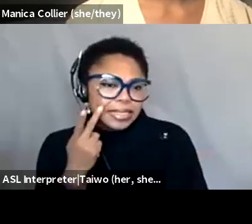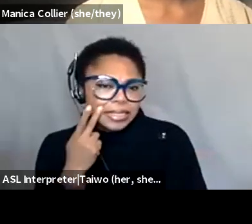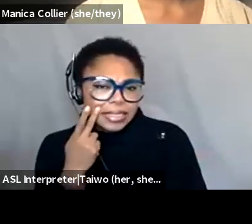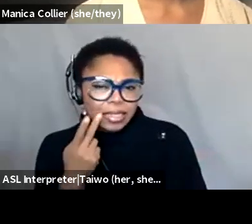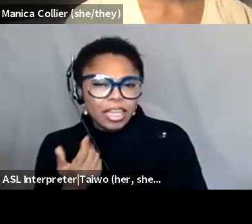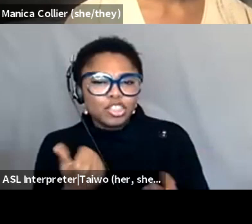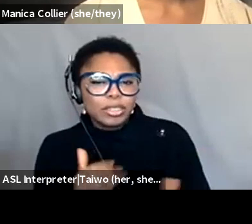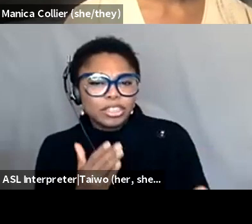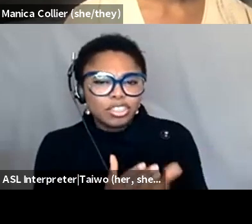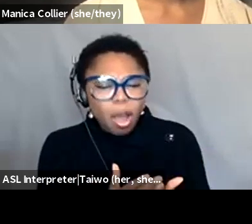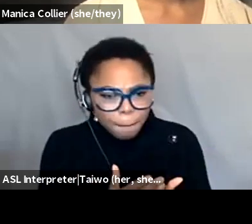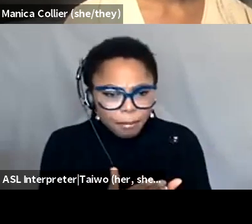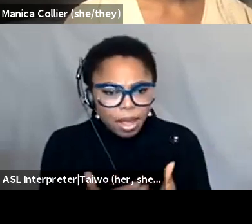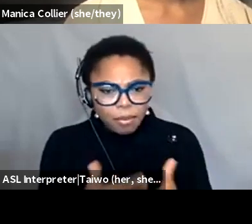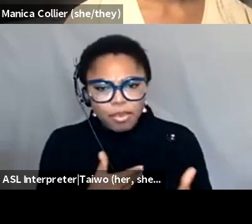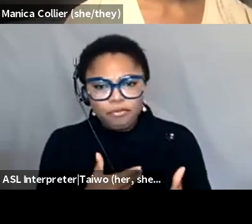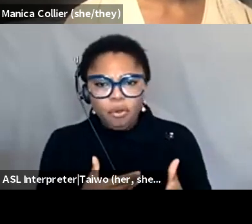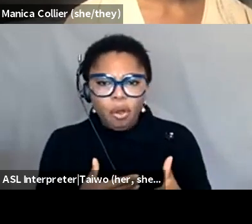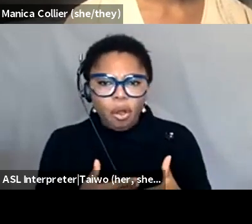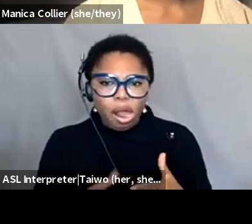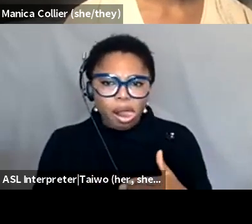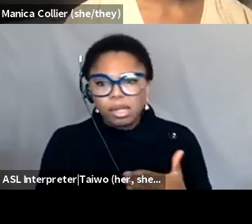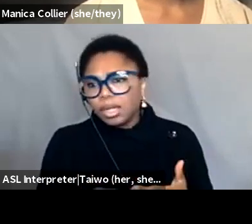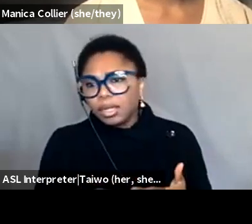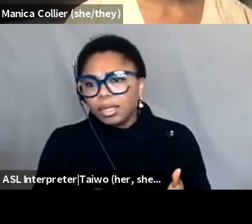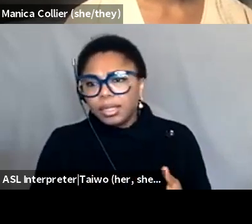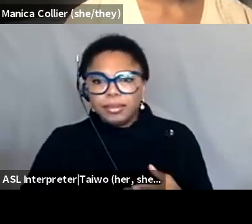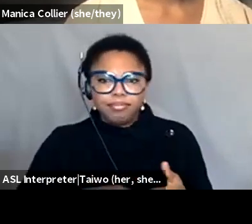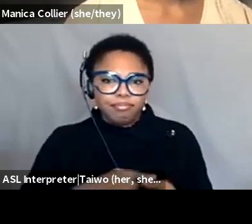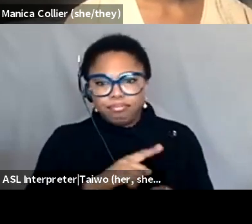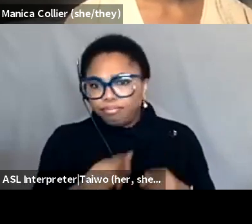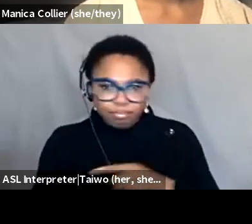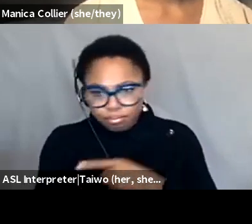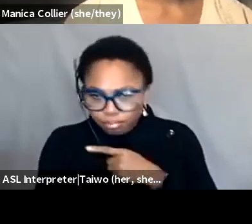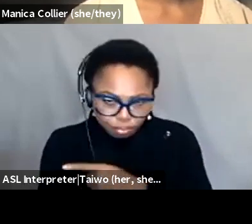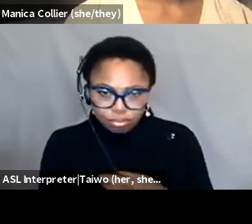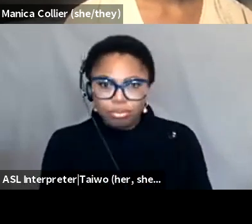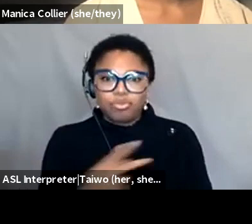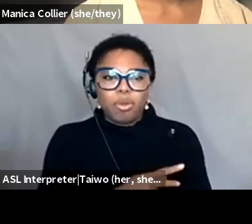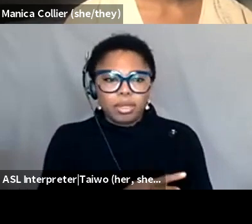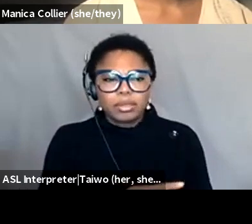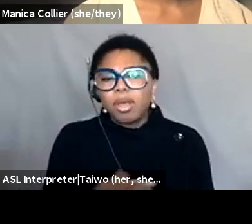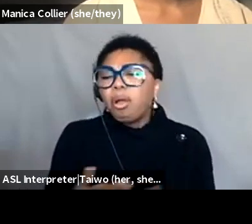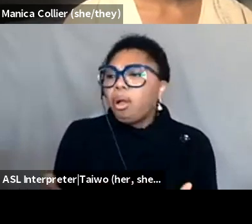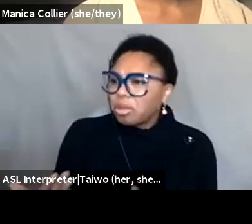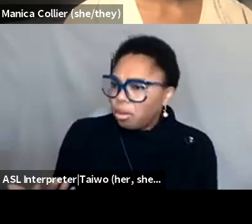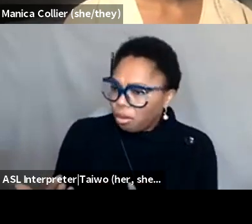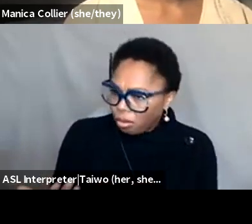try to stop it before it starts going. Yeah. Fast. Yeah. So if you're willing, Rachel, to just let this play out a little bit.